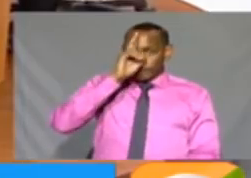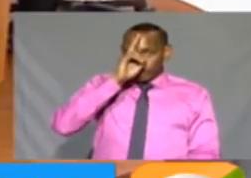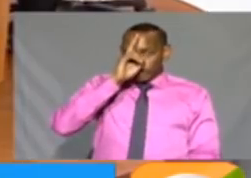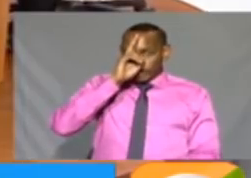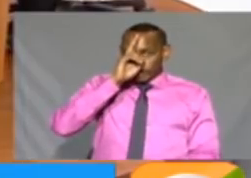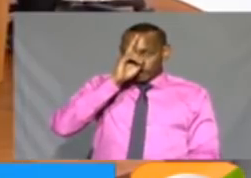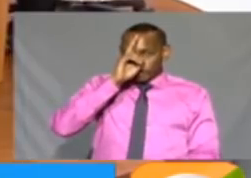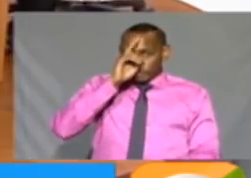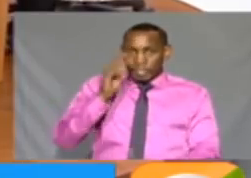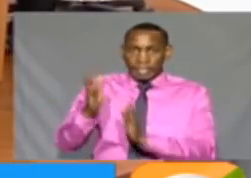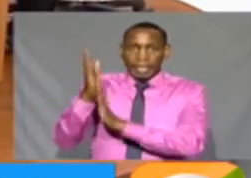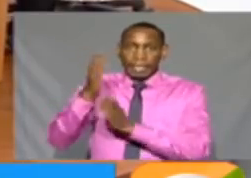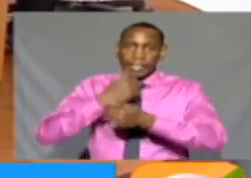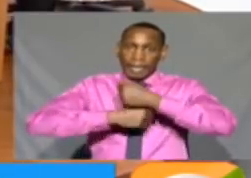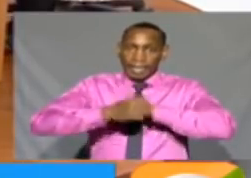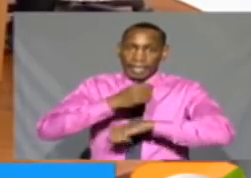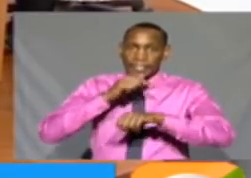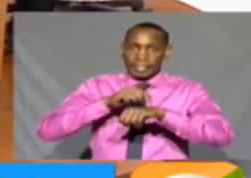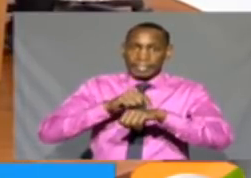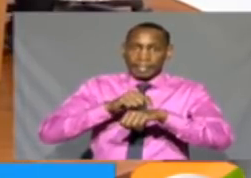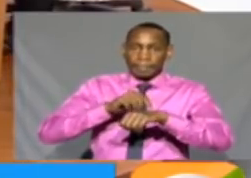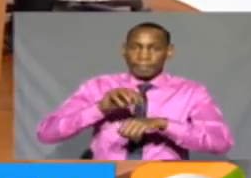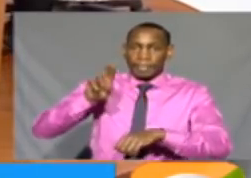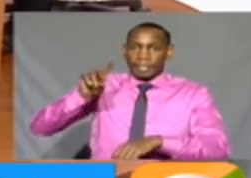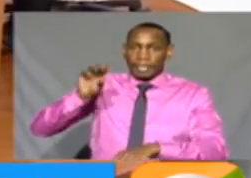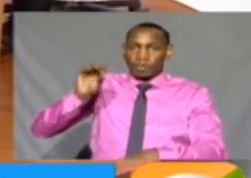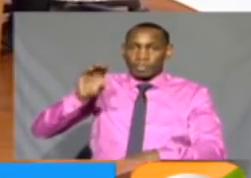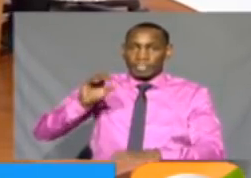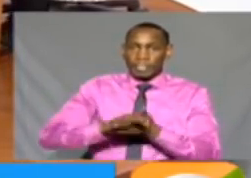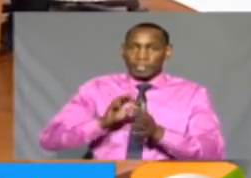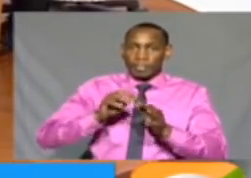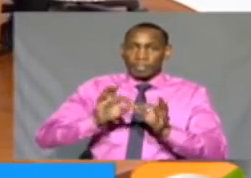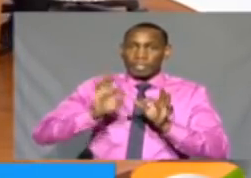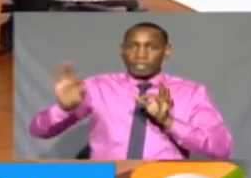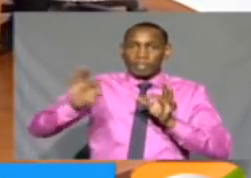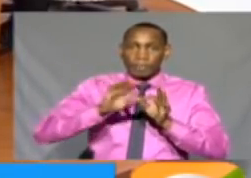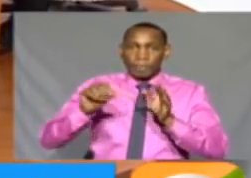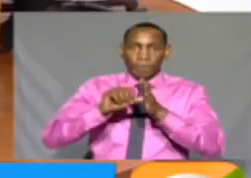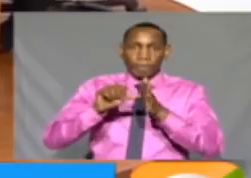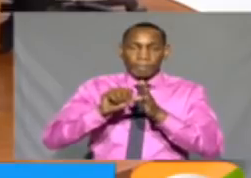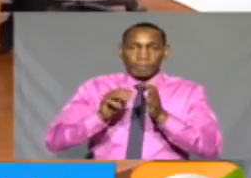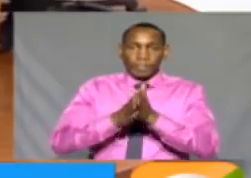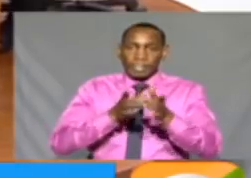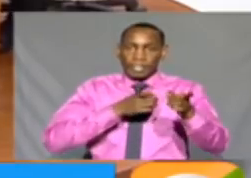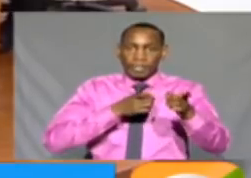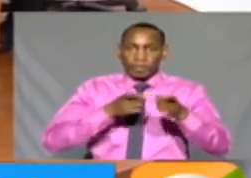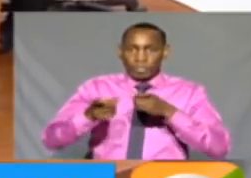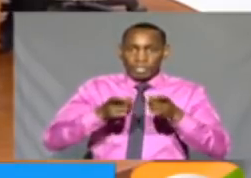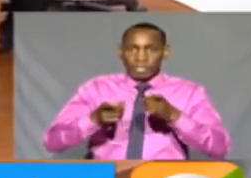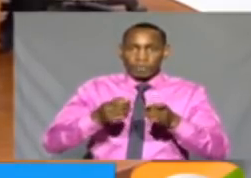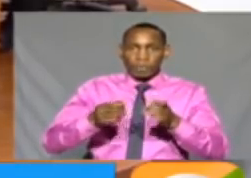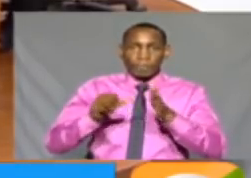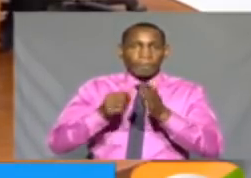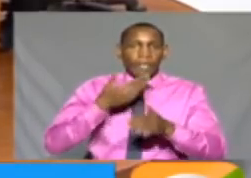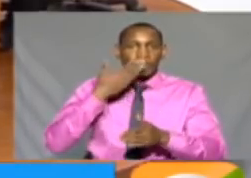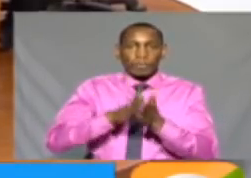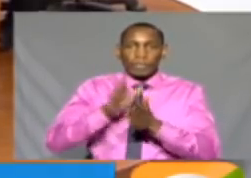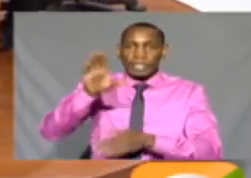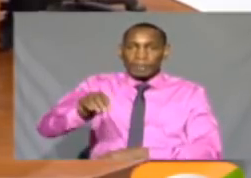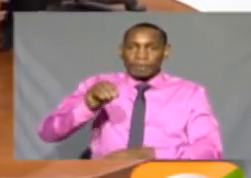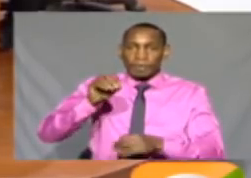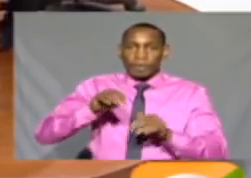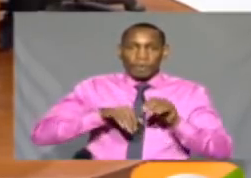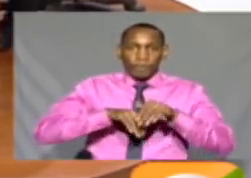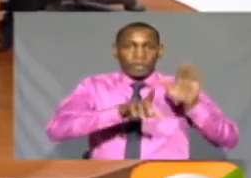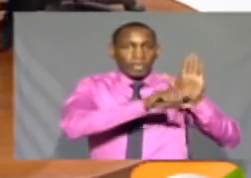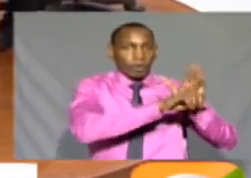Guard act when NDOC heightens the level of disaster. Coordination of the disaster response and recovery are by law supposed